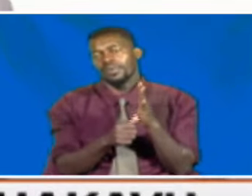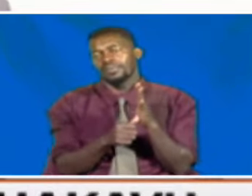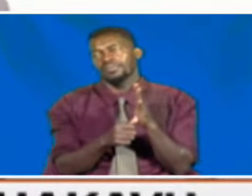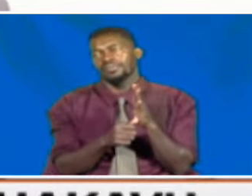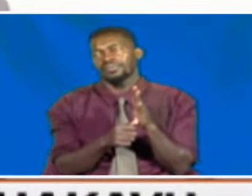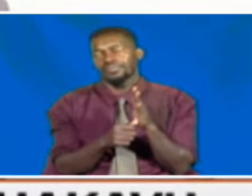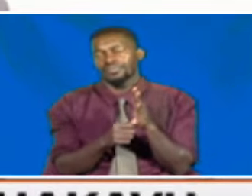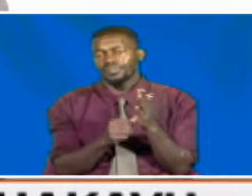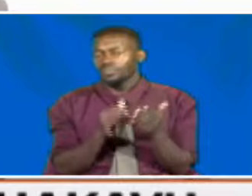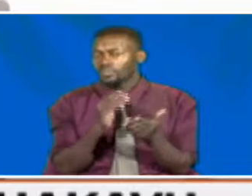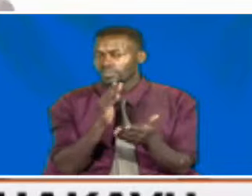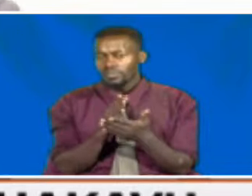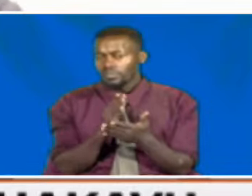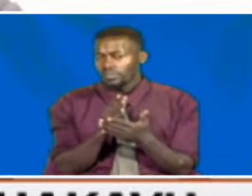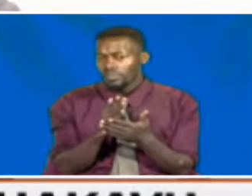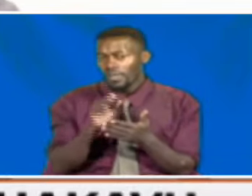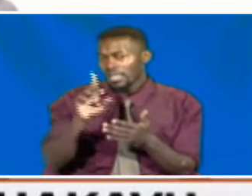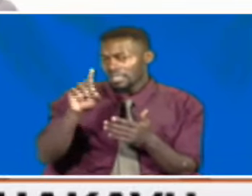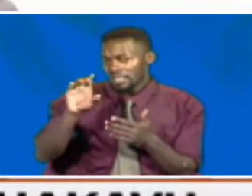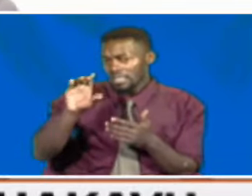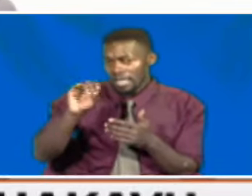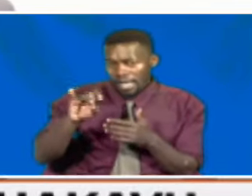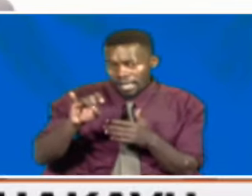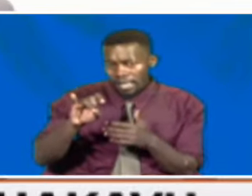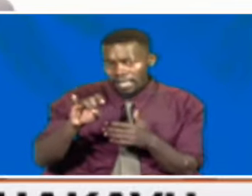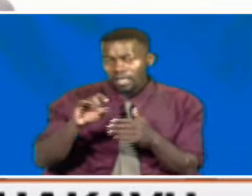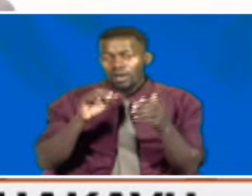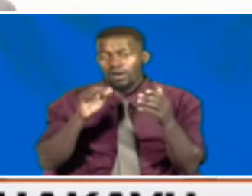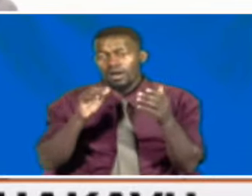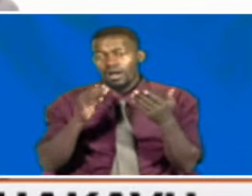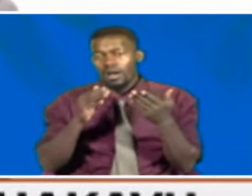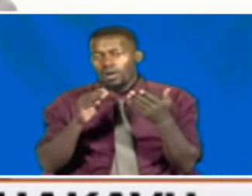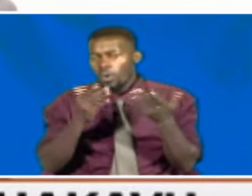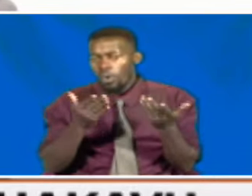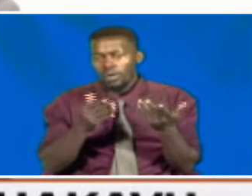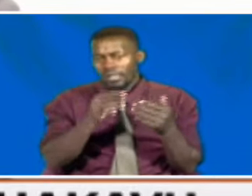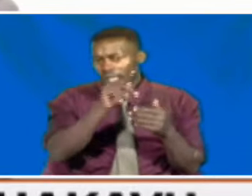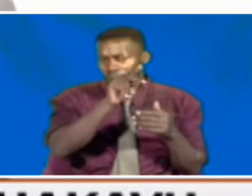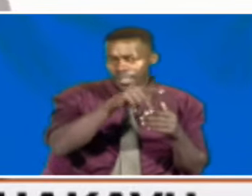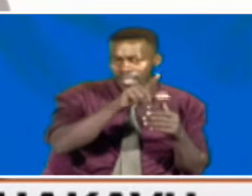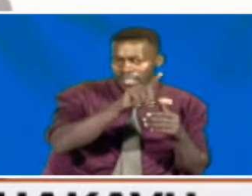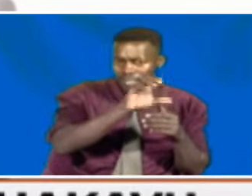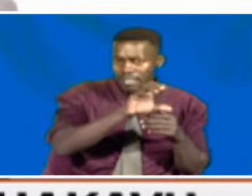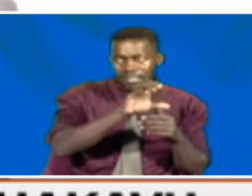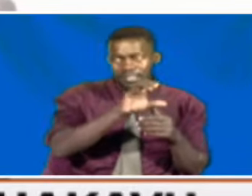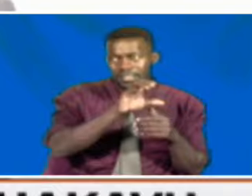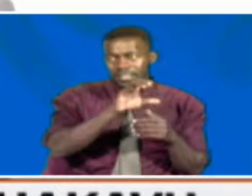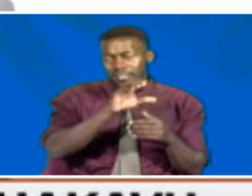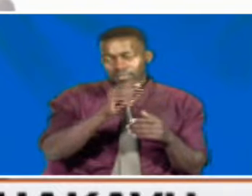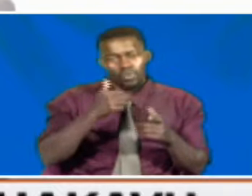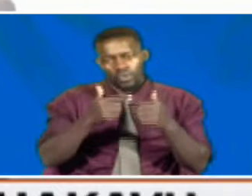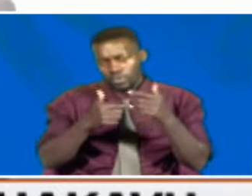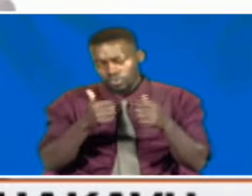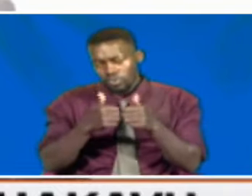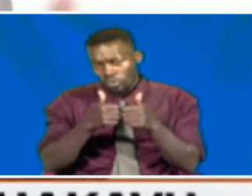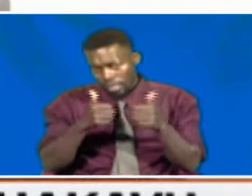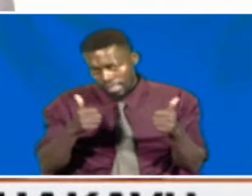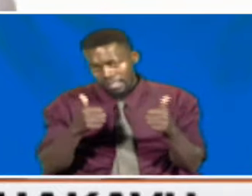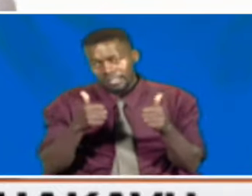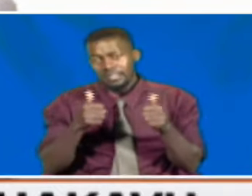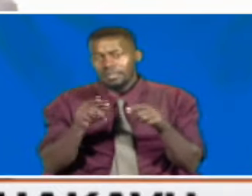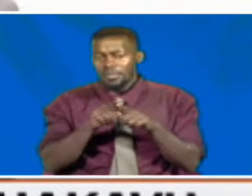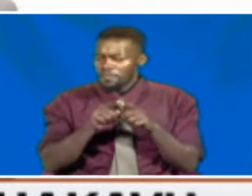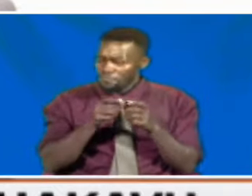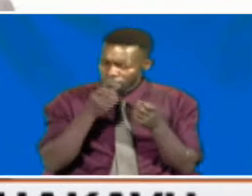I must say, with the DCI Kenya position at Kenya Power. We are working very, very, very well with them, and we are giving